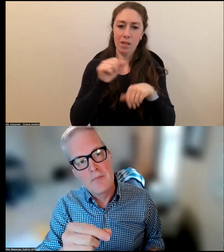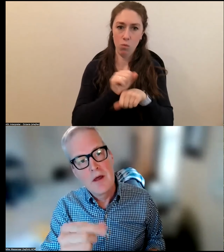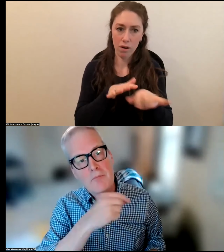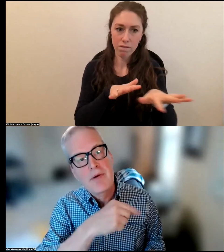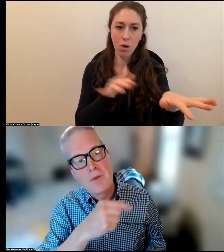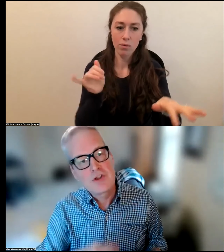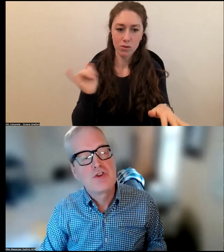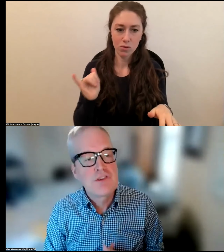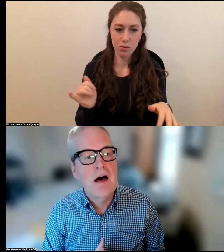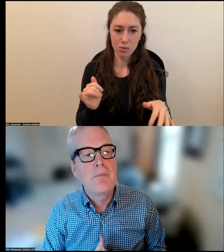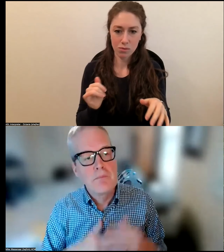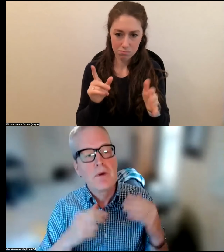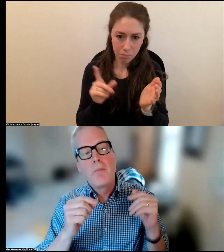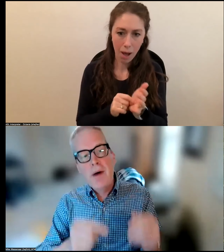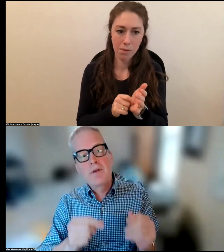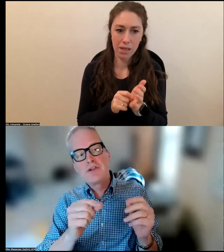them